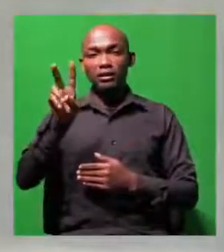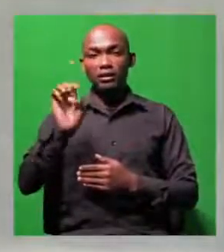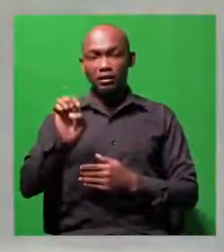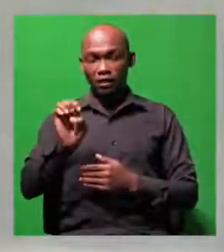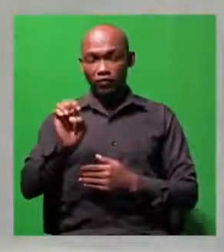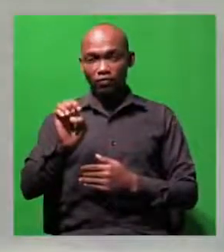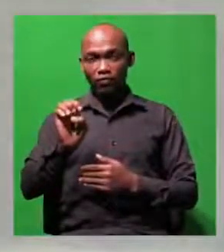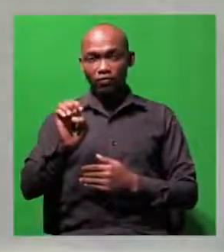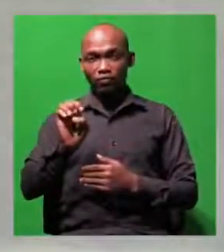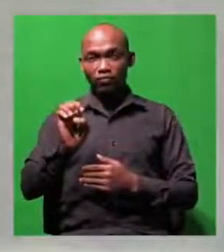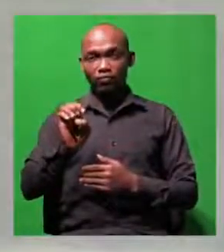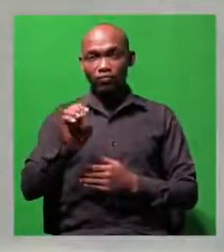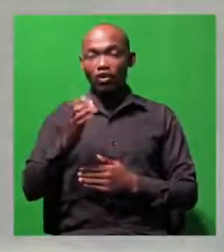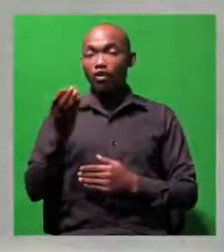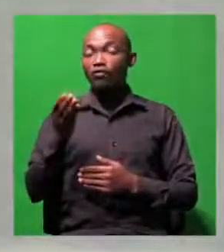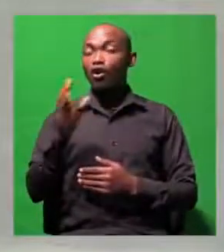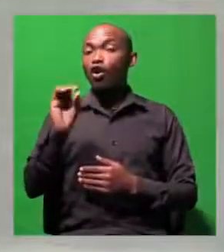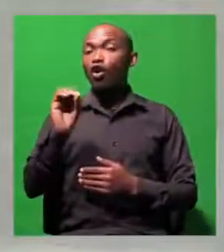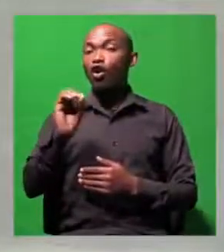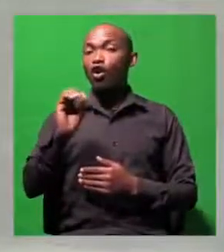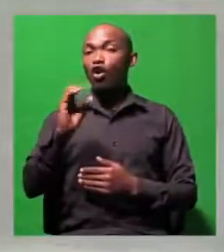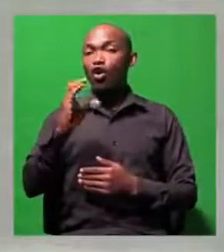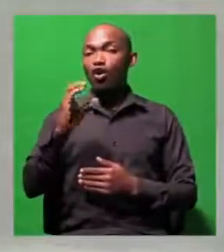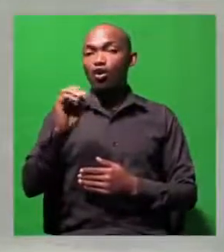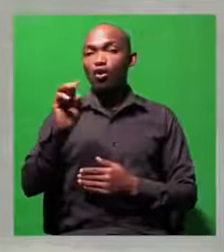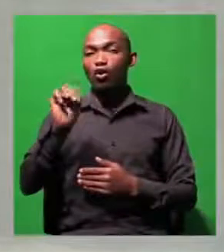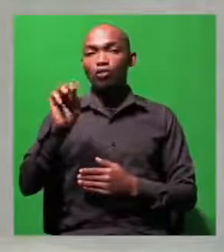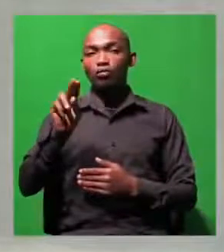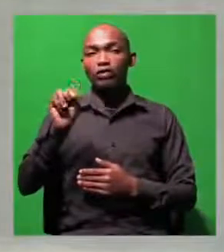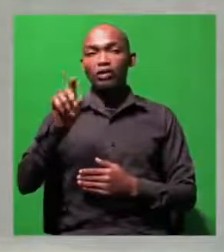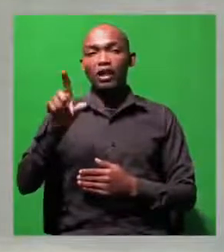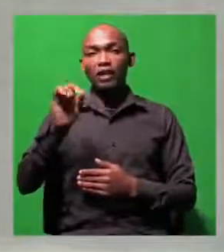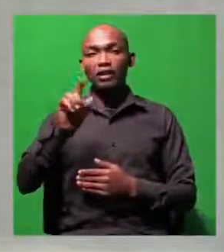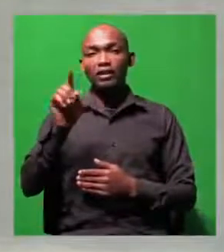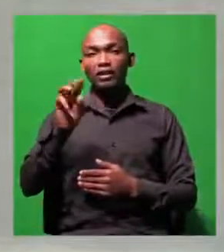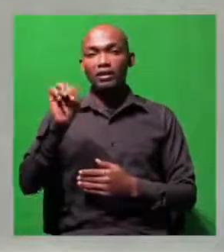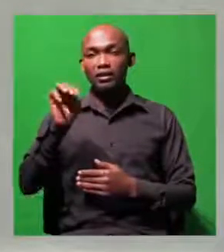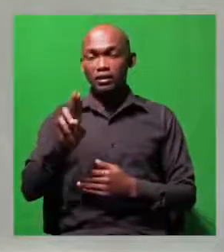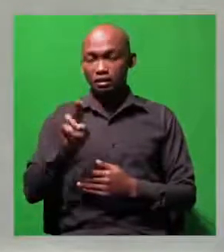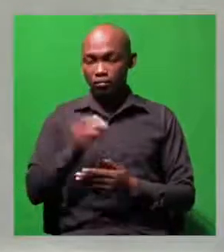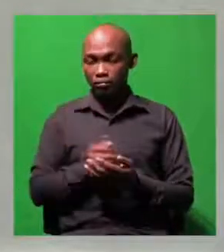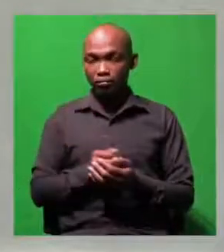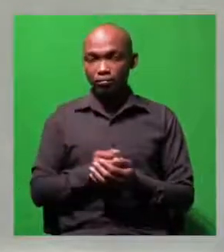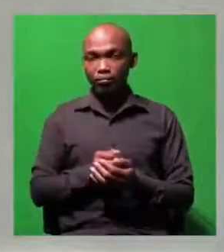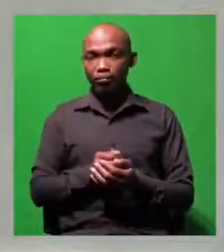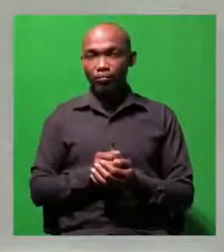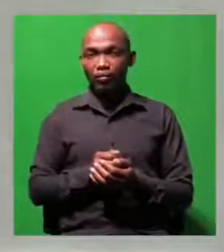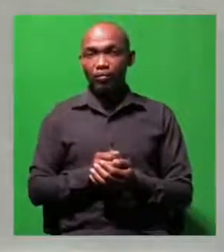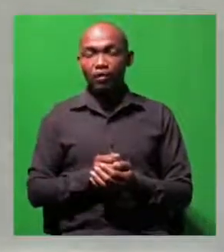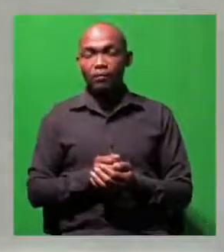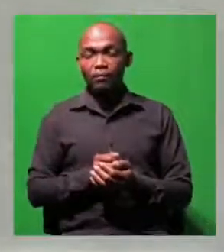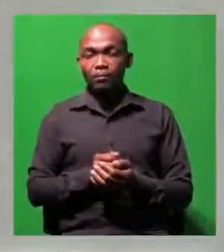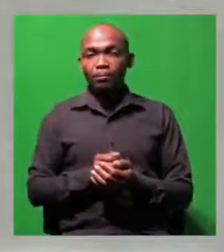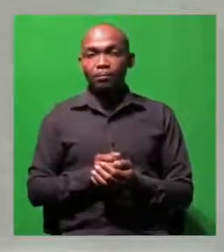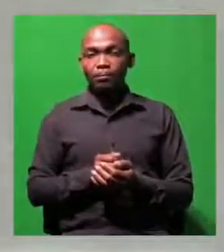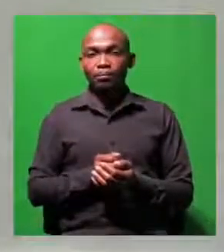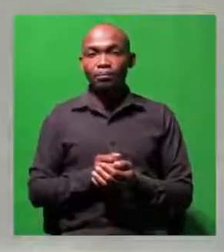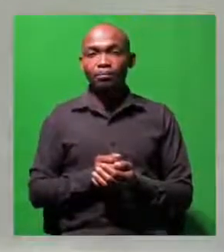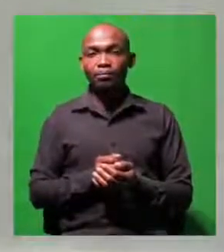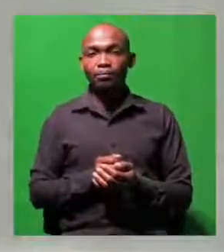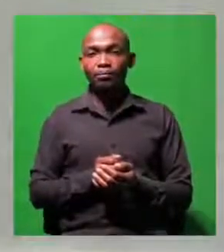Some of them can be found in the meaning of primitive communalism.